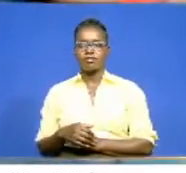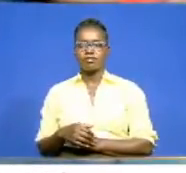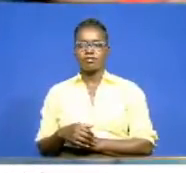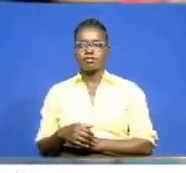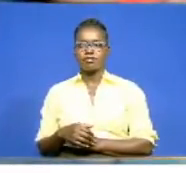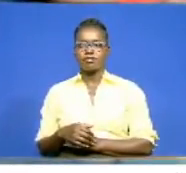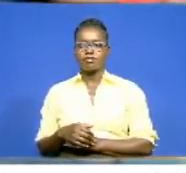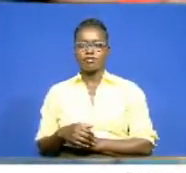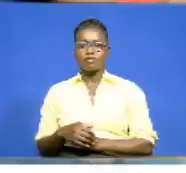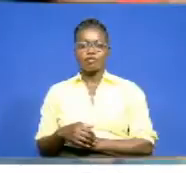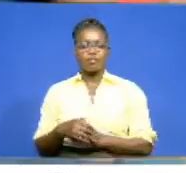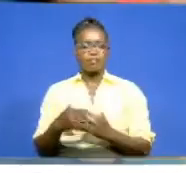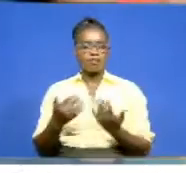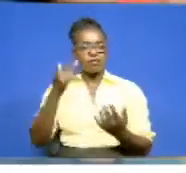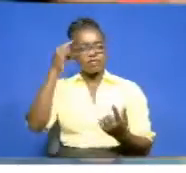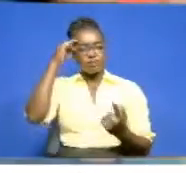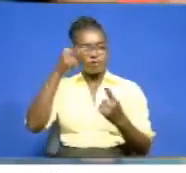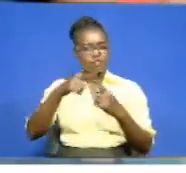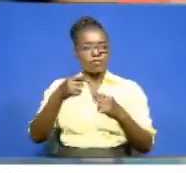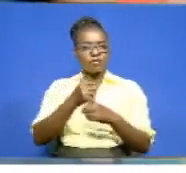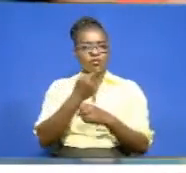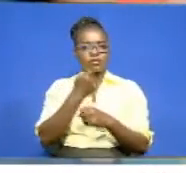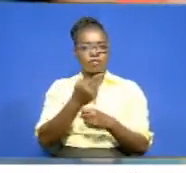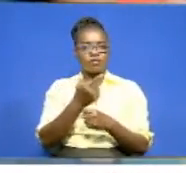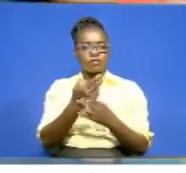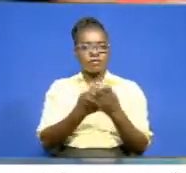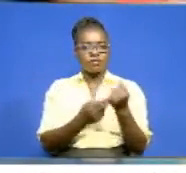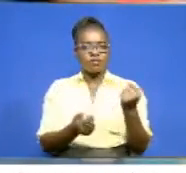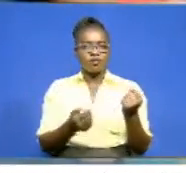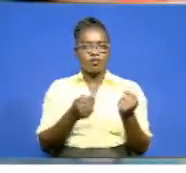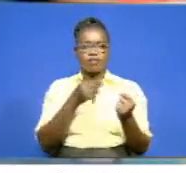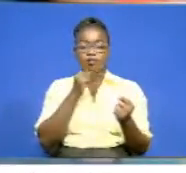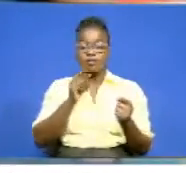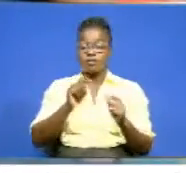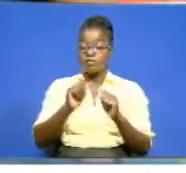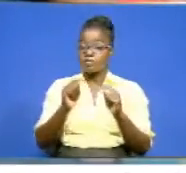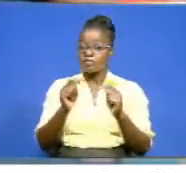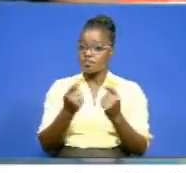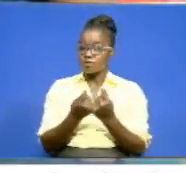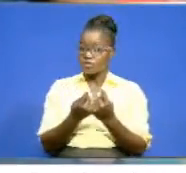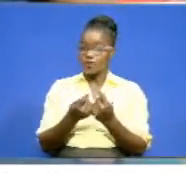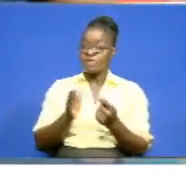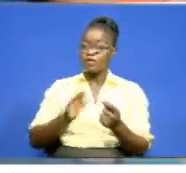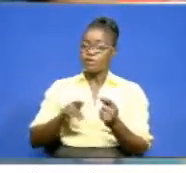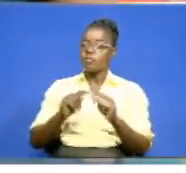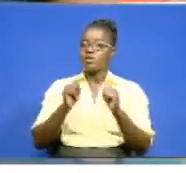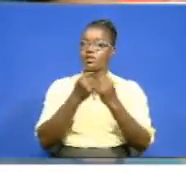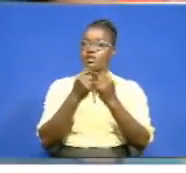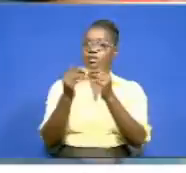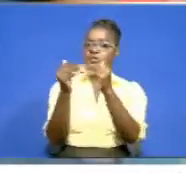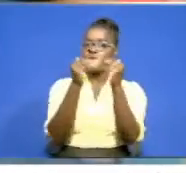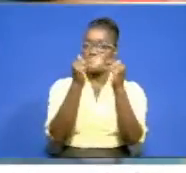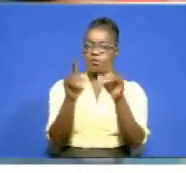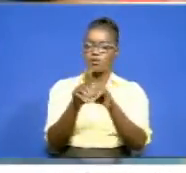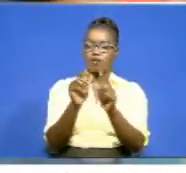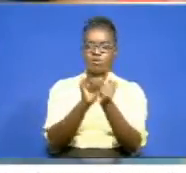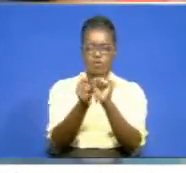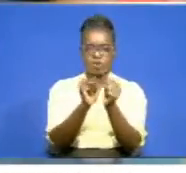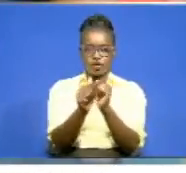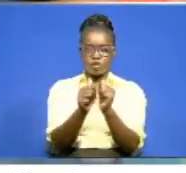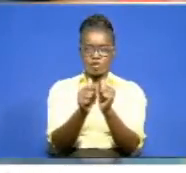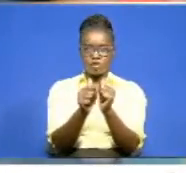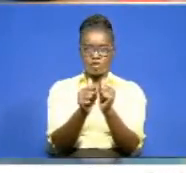we always aim at making sure that both men's teams and women's team are on the same level of competition.